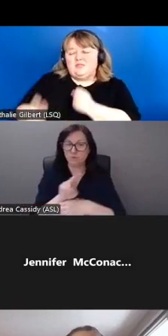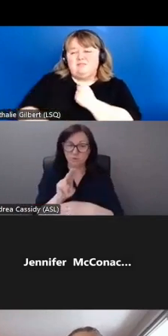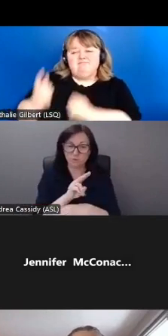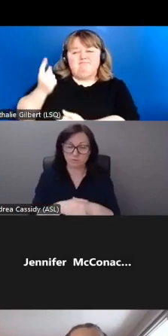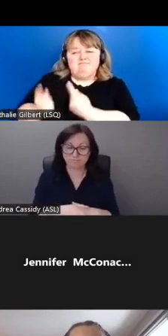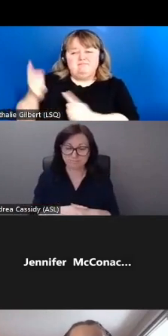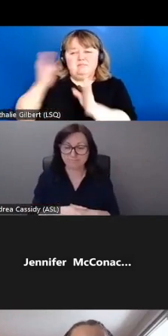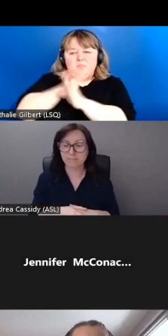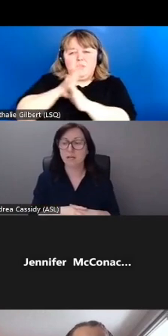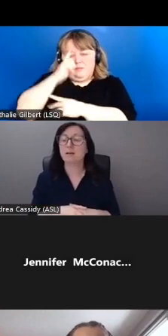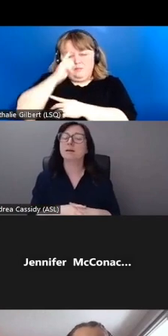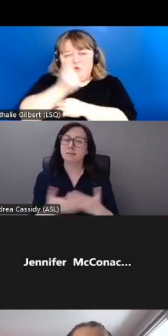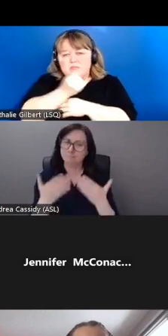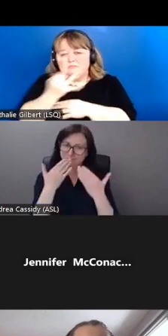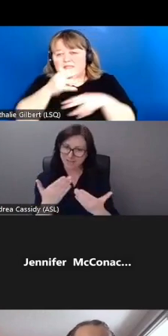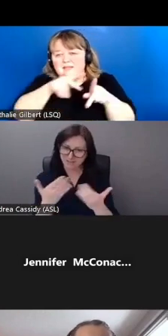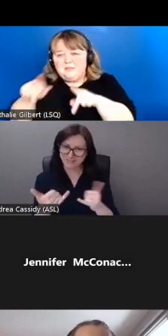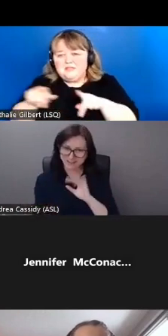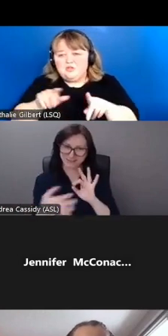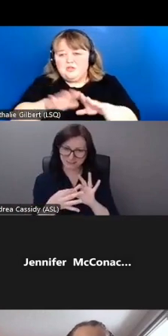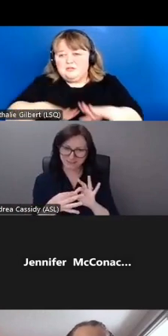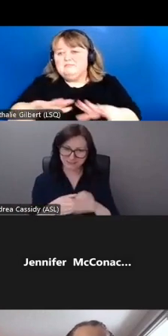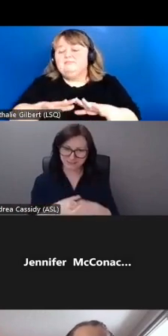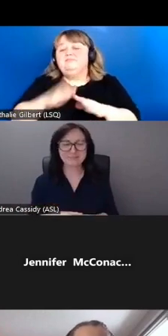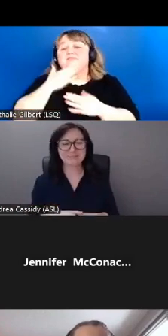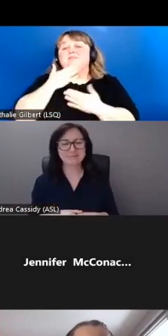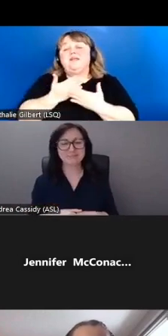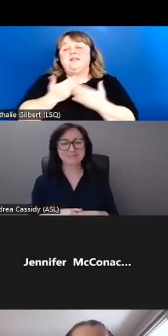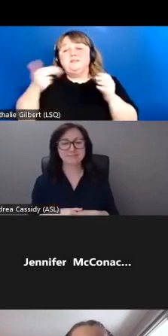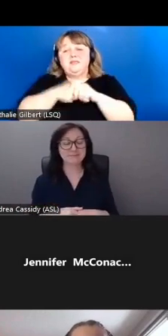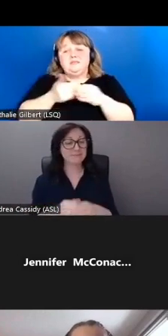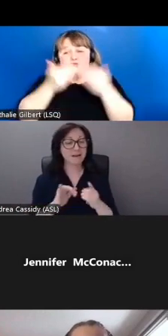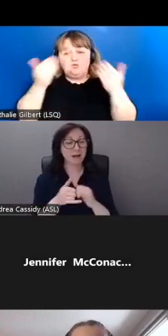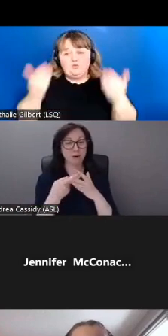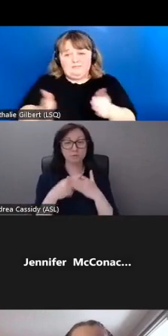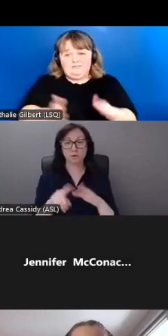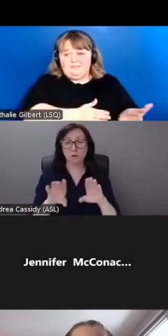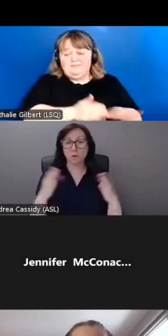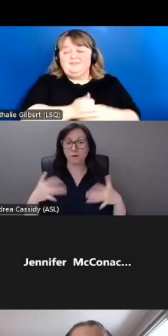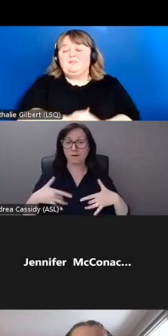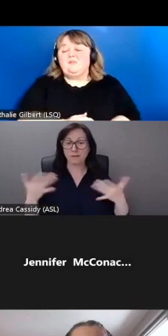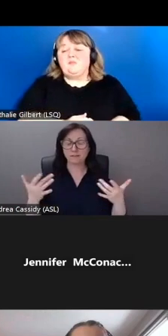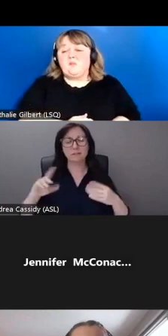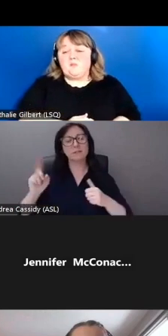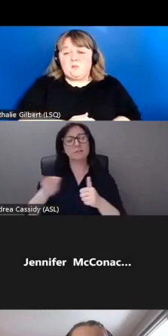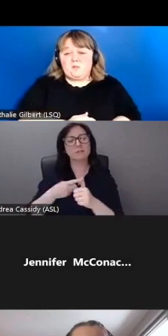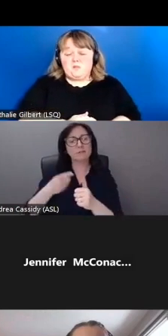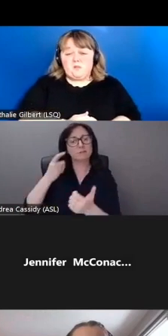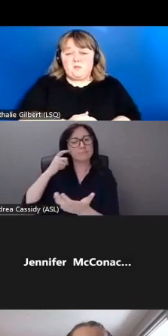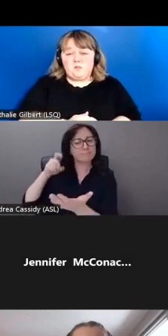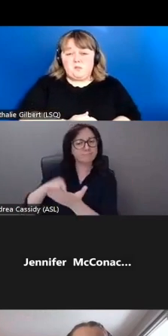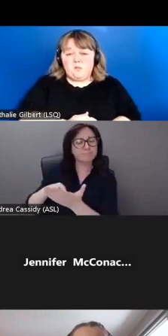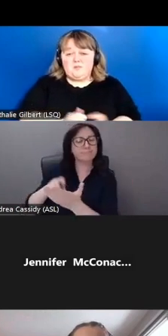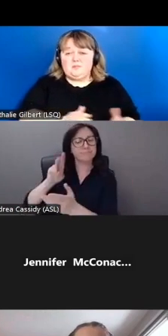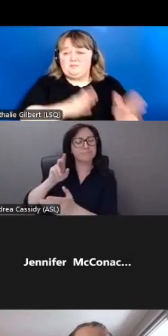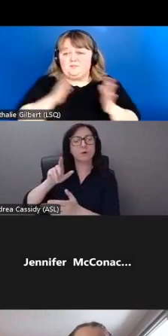Thank you again for being with us today. We would like to begin today's event by paying respect to the people who